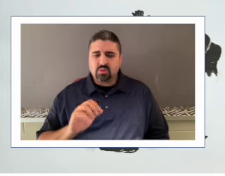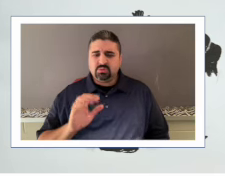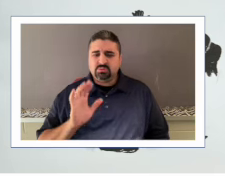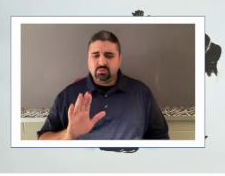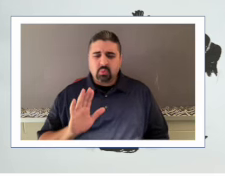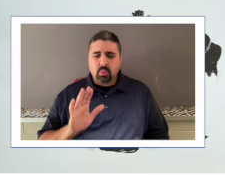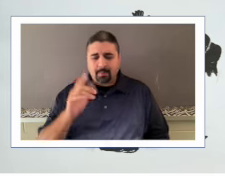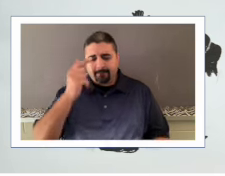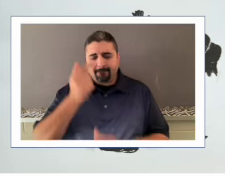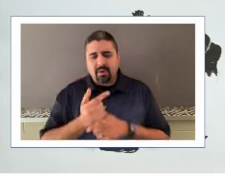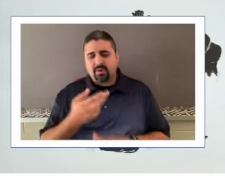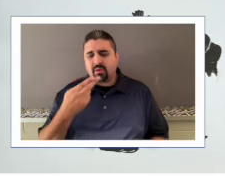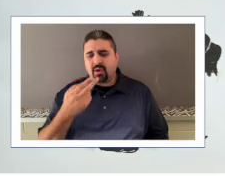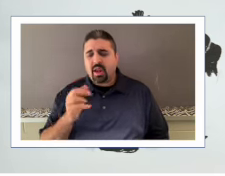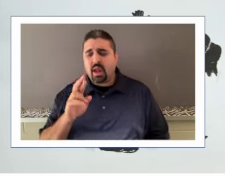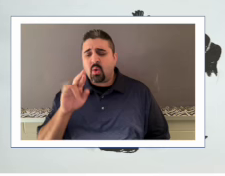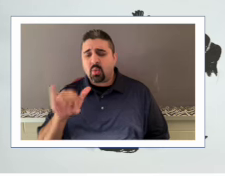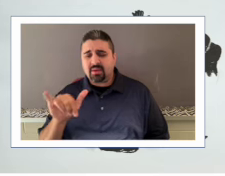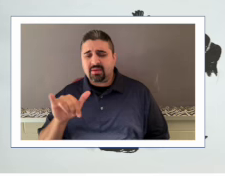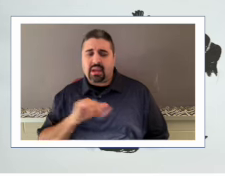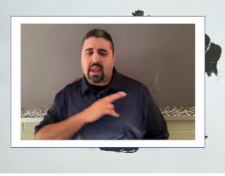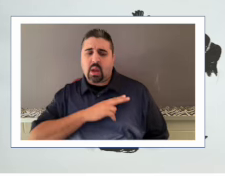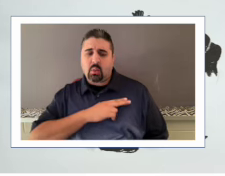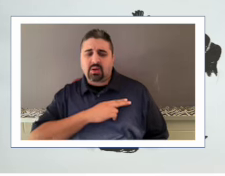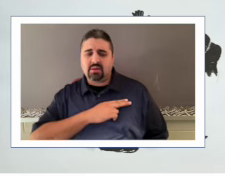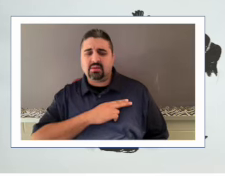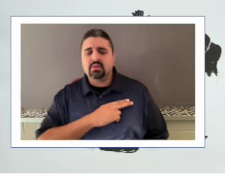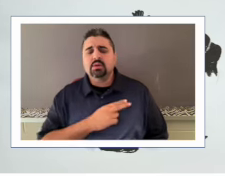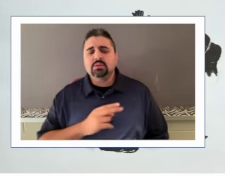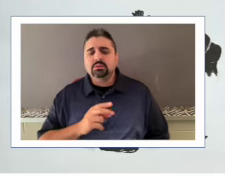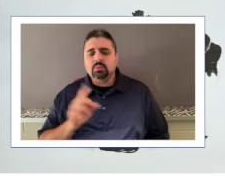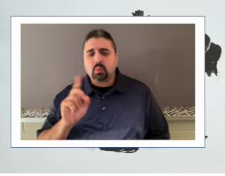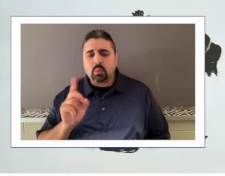Now, where is your brother Harry?